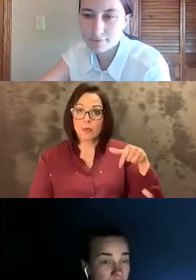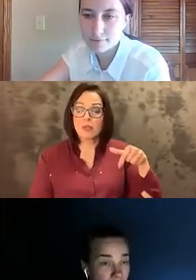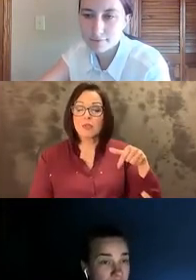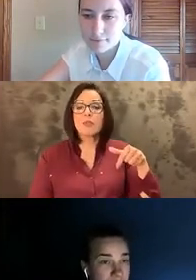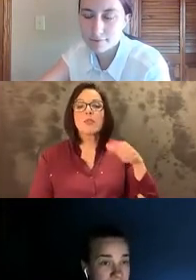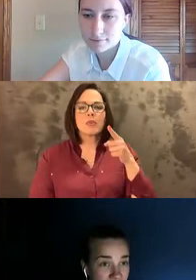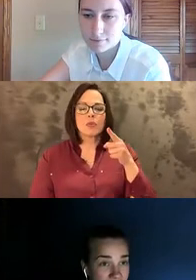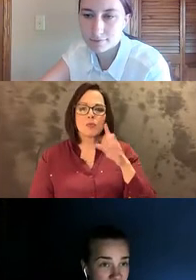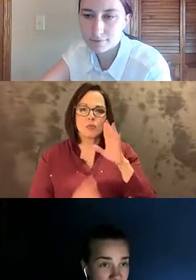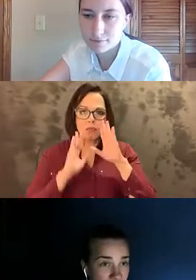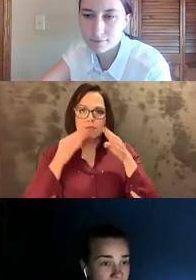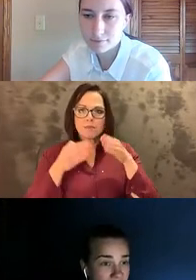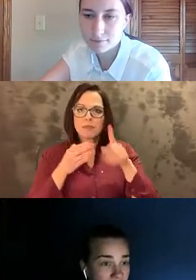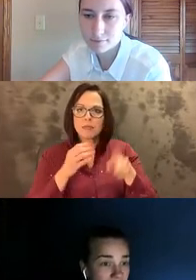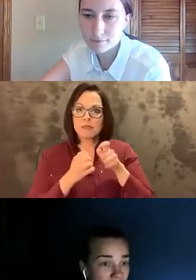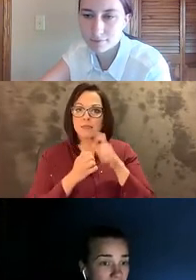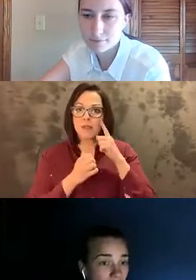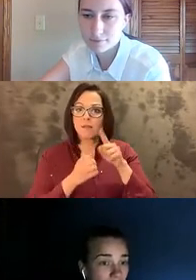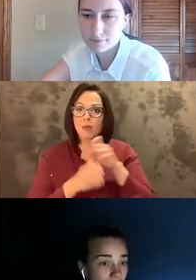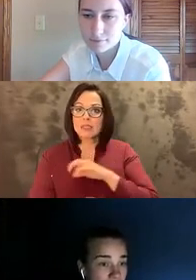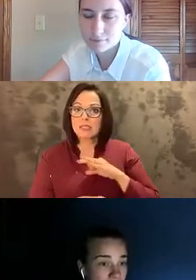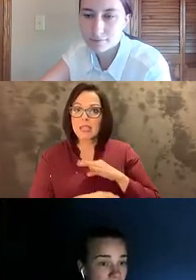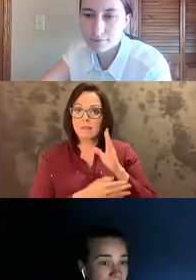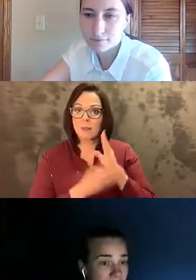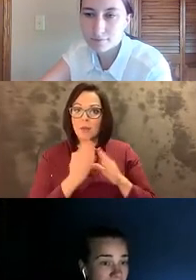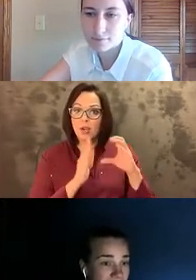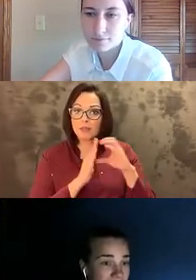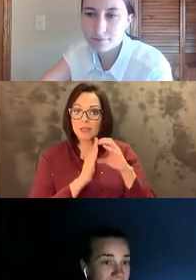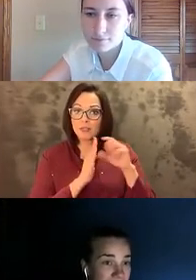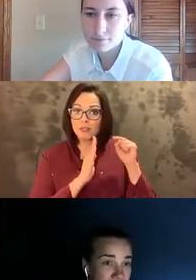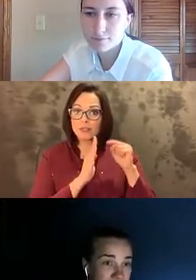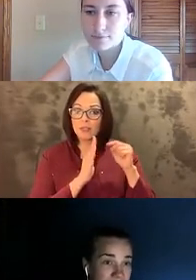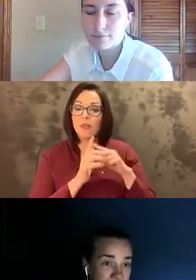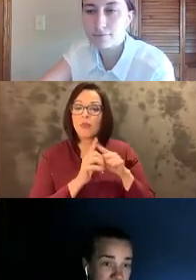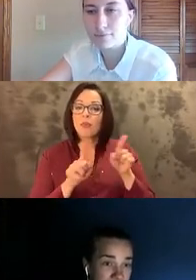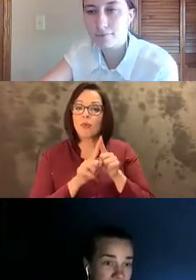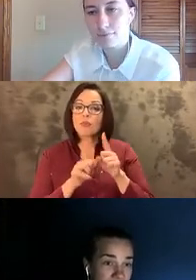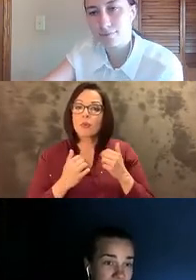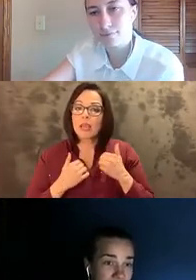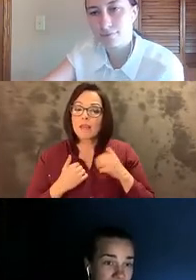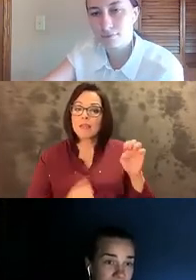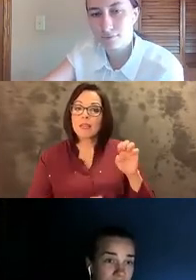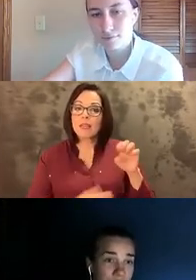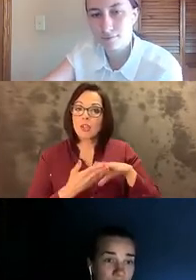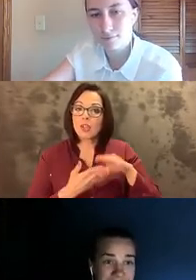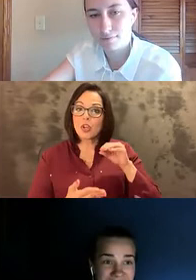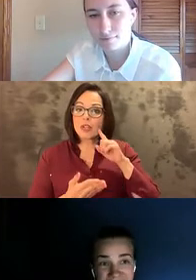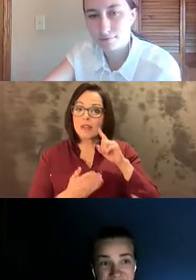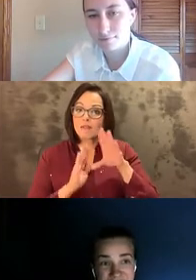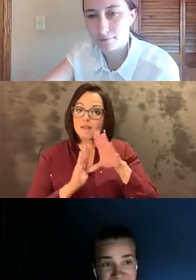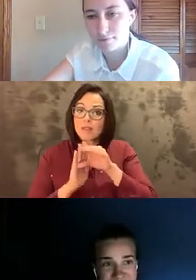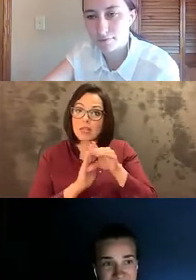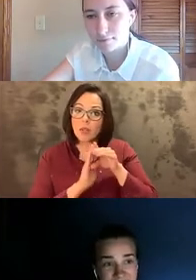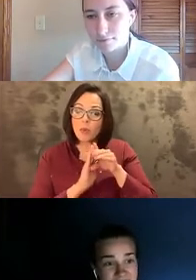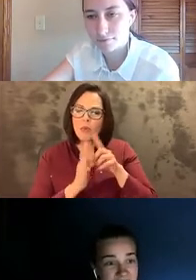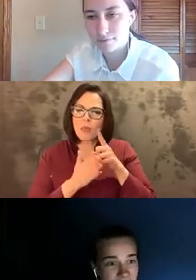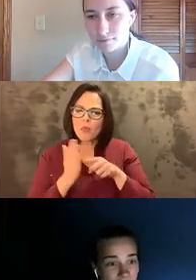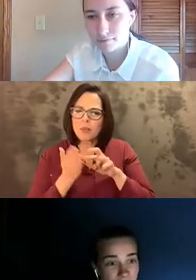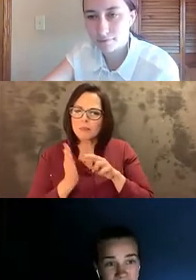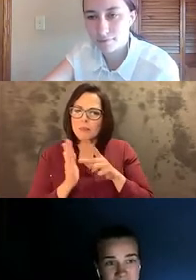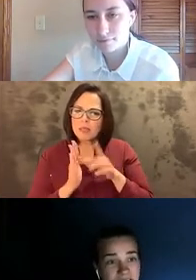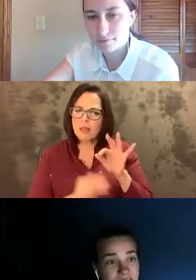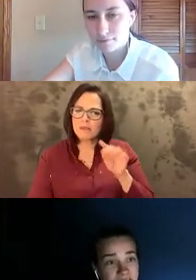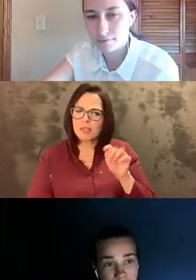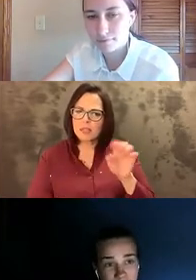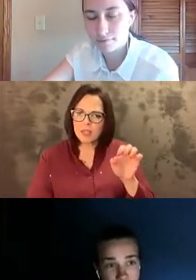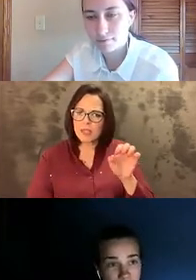devoted to the staff section. We also have an e-learning video of what's an FTE